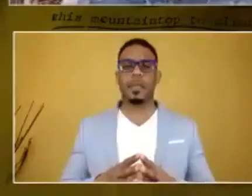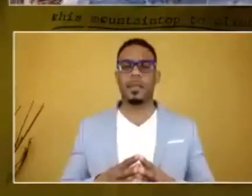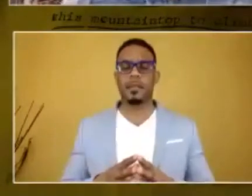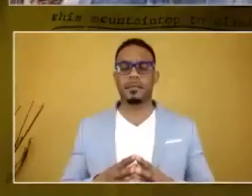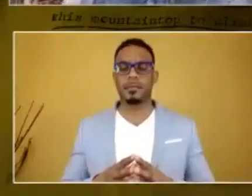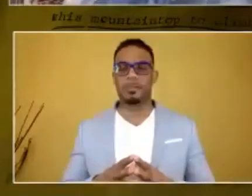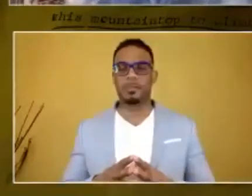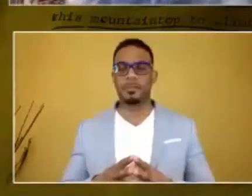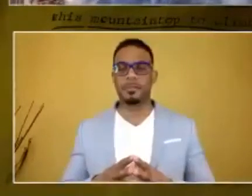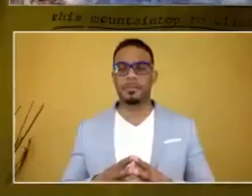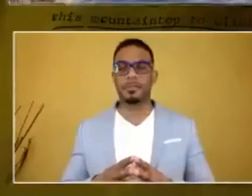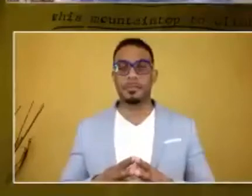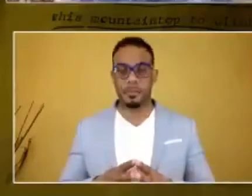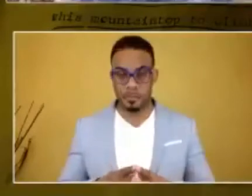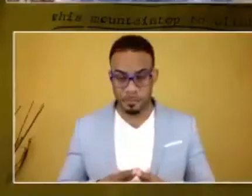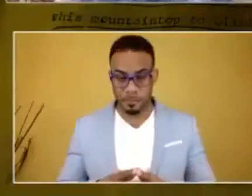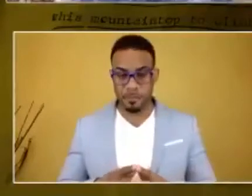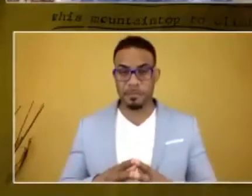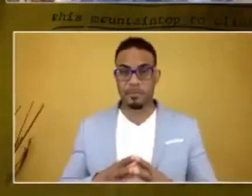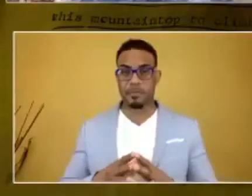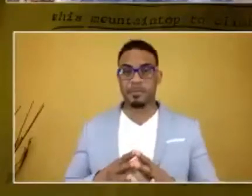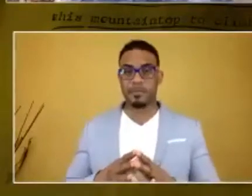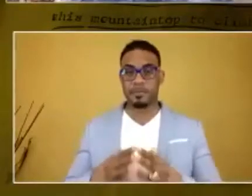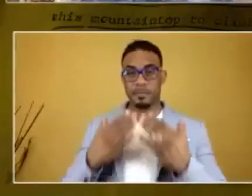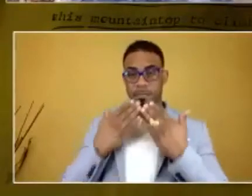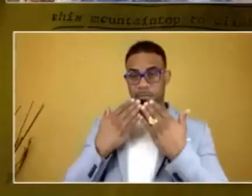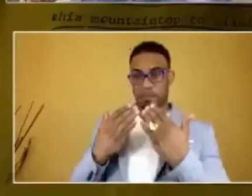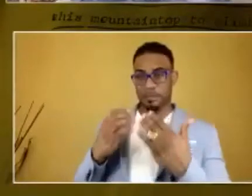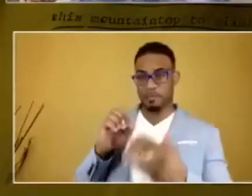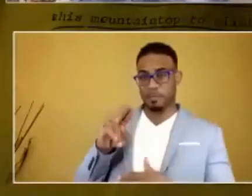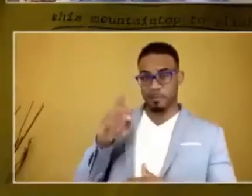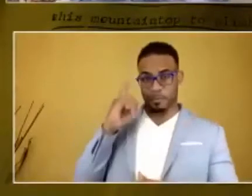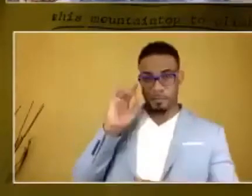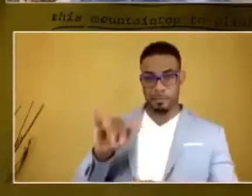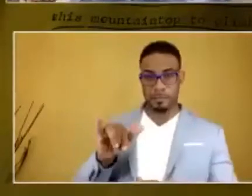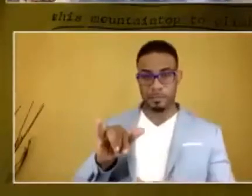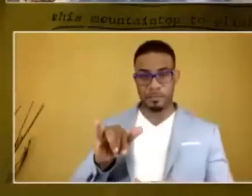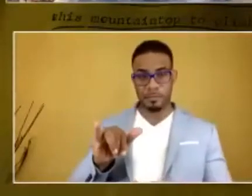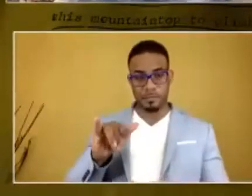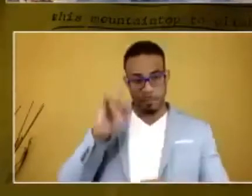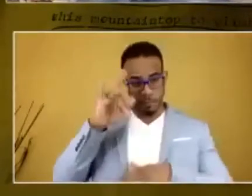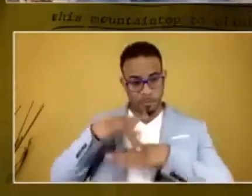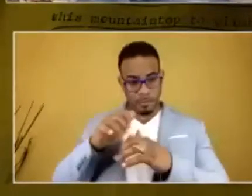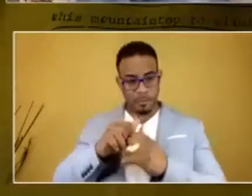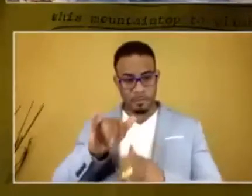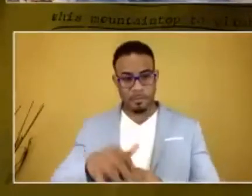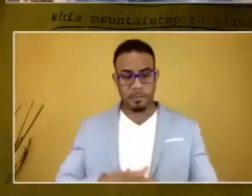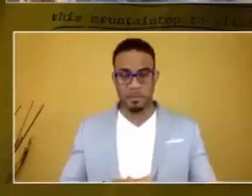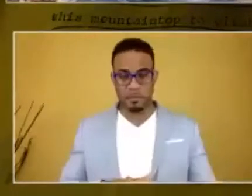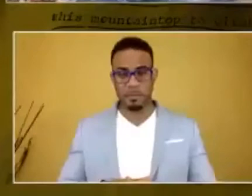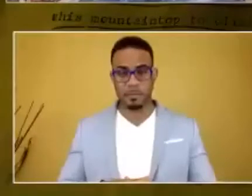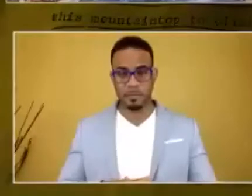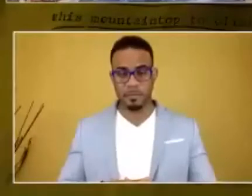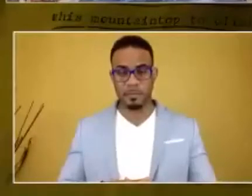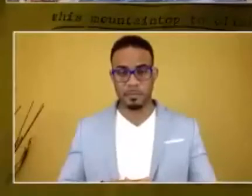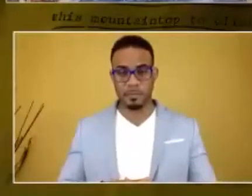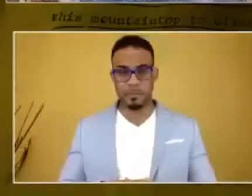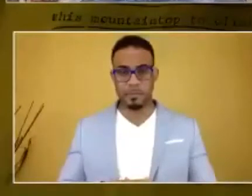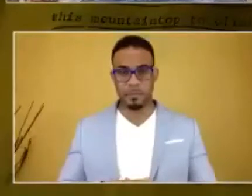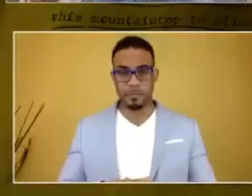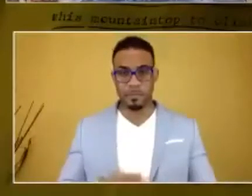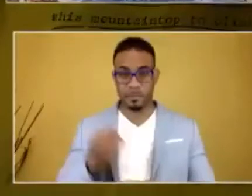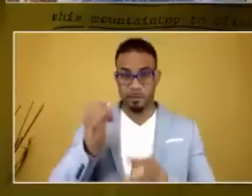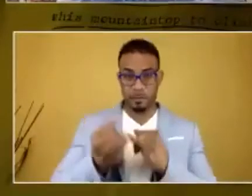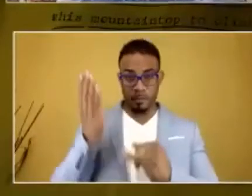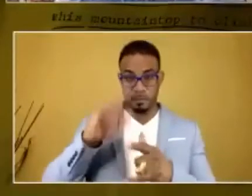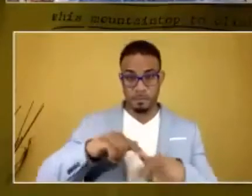Thank you so much, Corrine, for that. Really sitting with that. The final speaker, and then we're going to